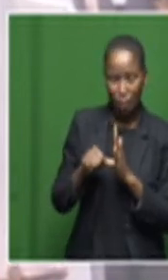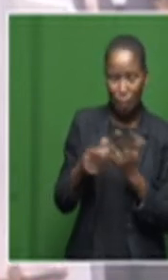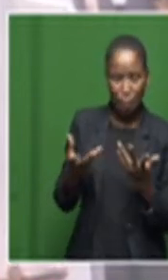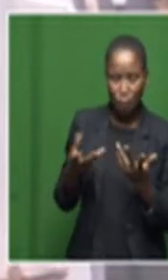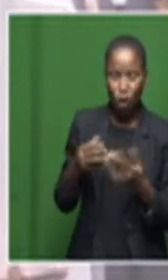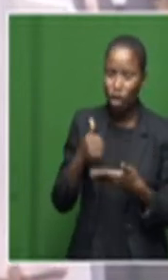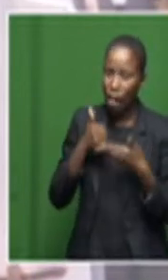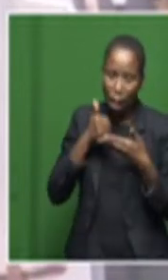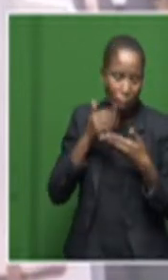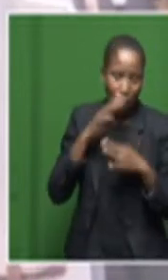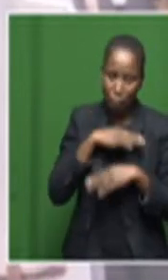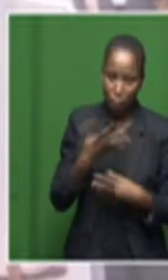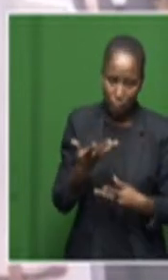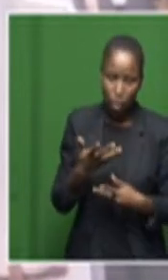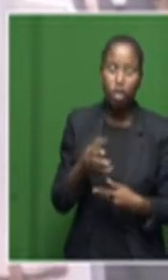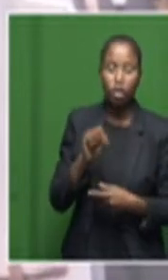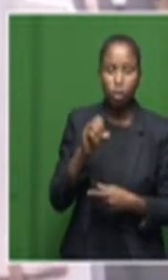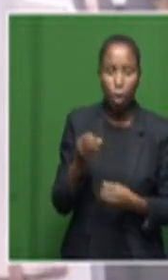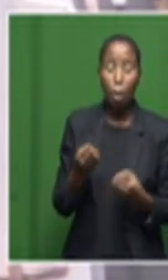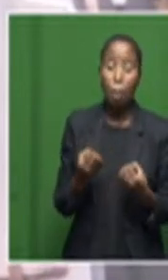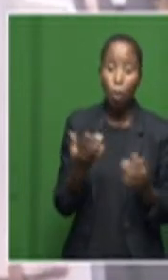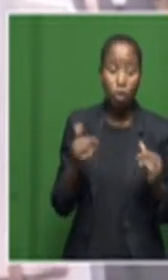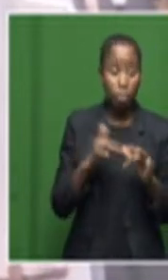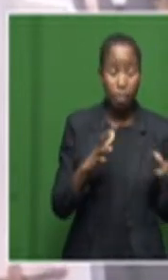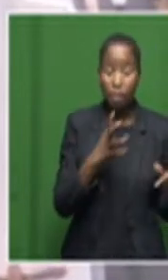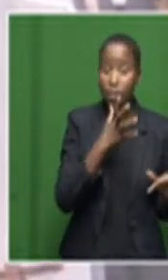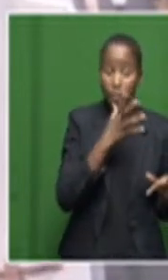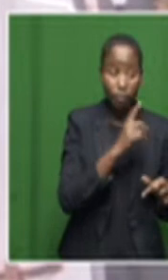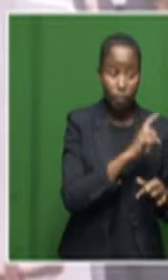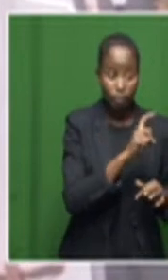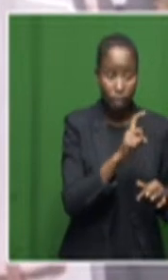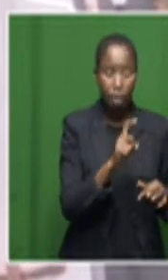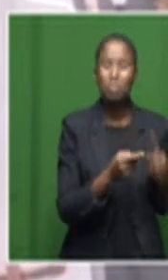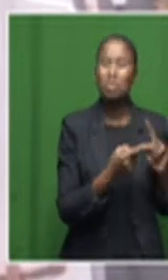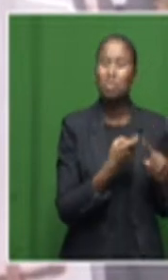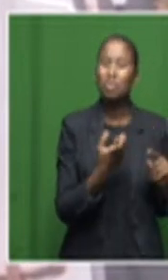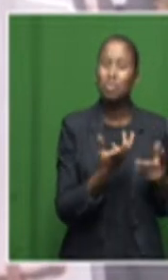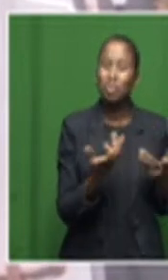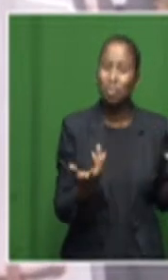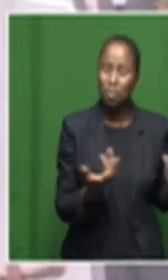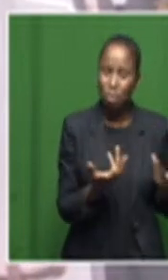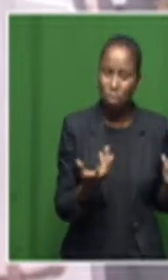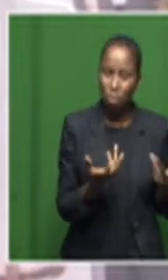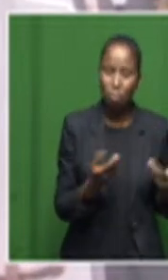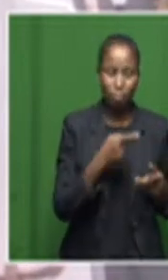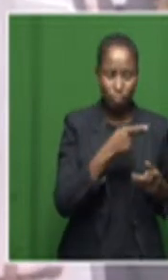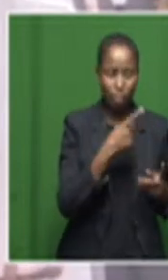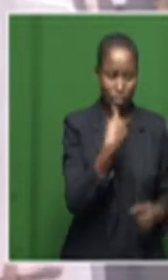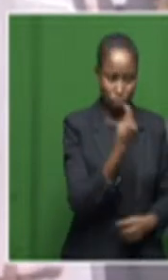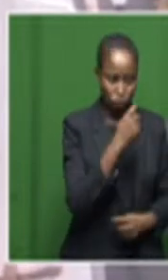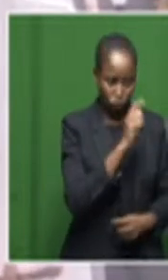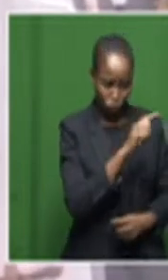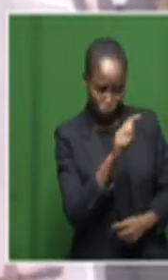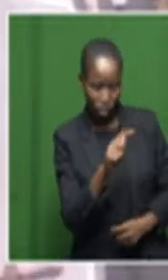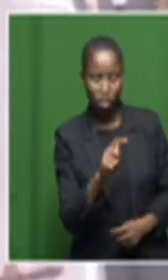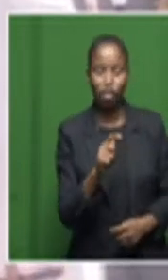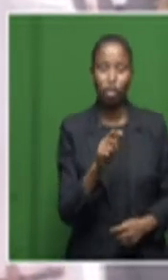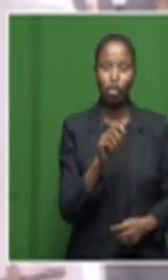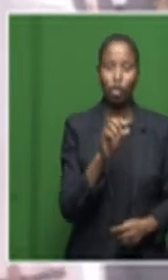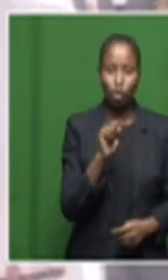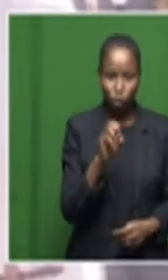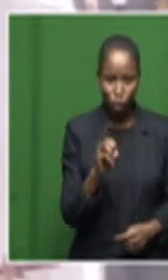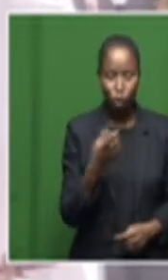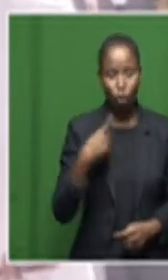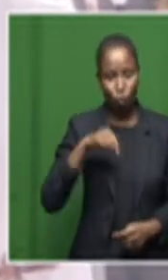as primary sites. Most of the numbers that we are getting are currently being done at